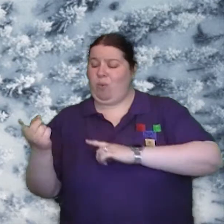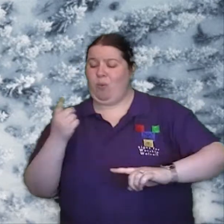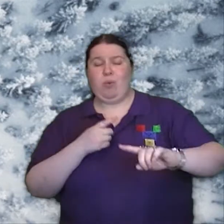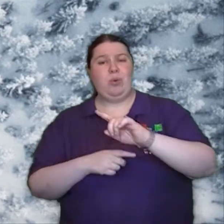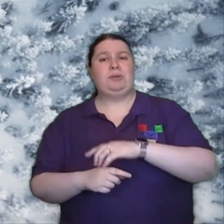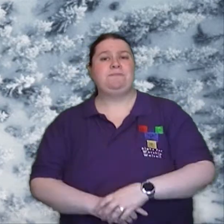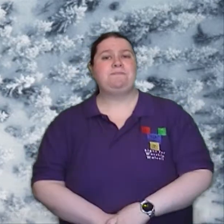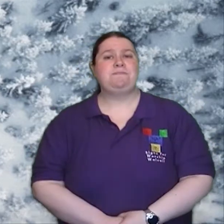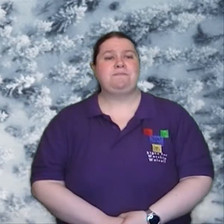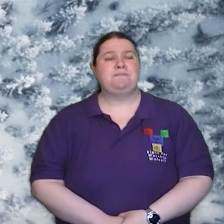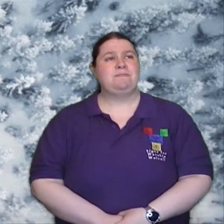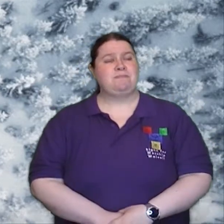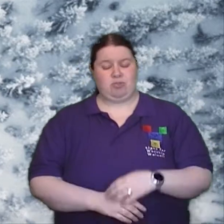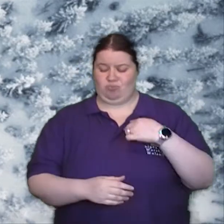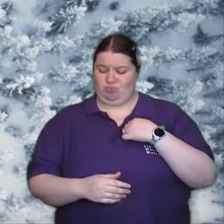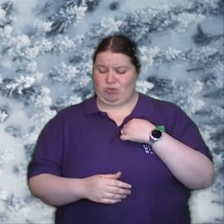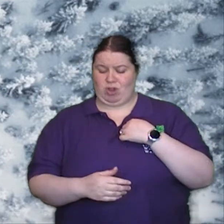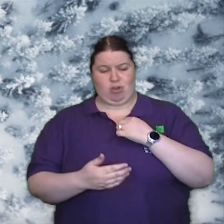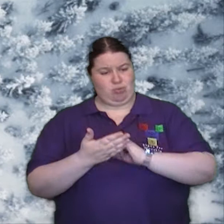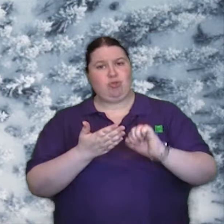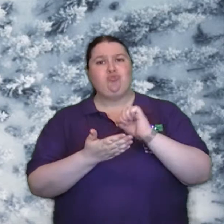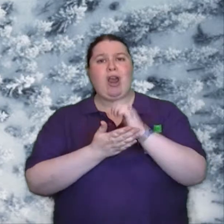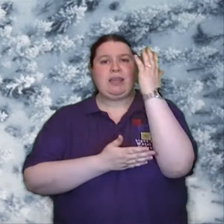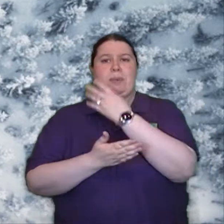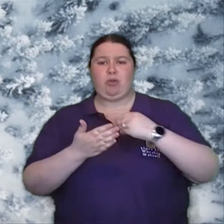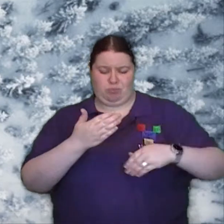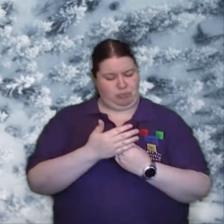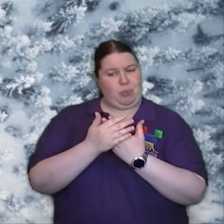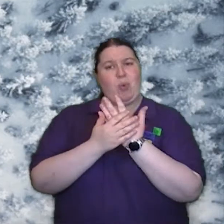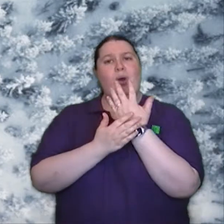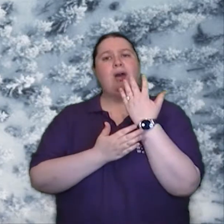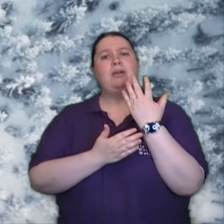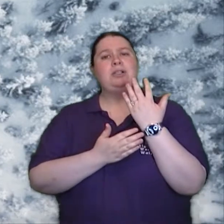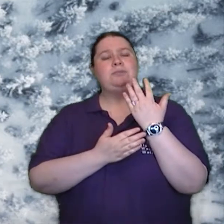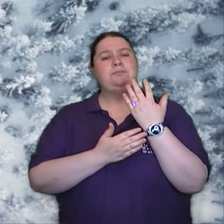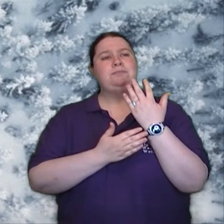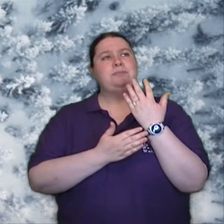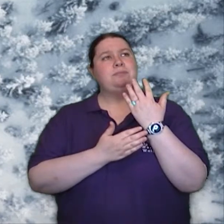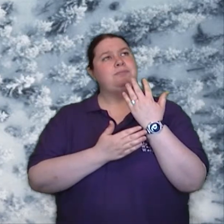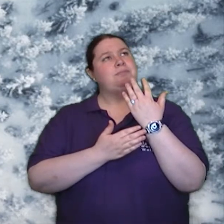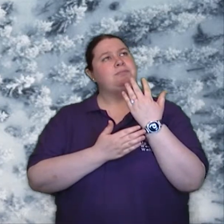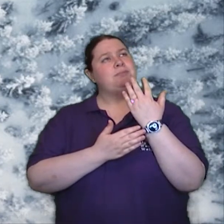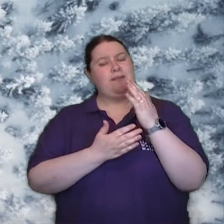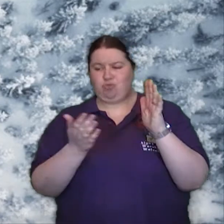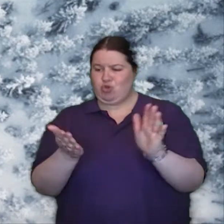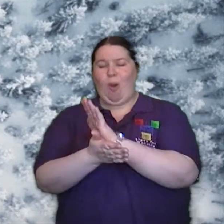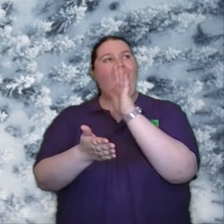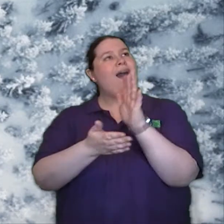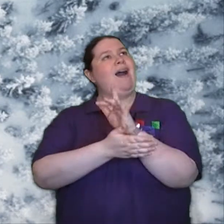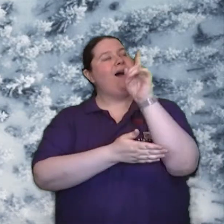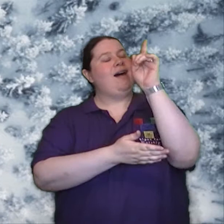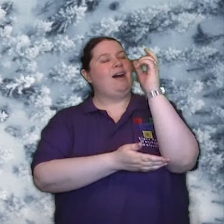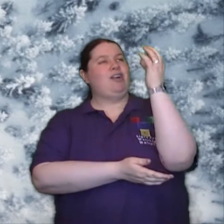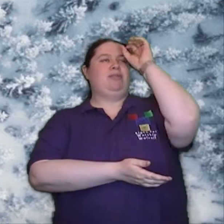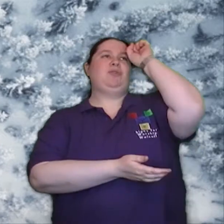and cleanse us from our sin. Renew a right spirit within us and restore us to the